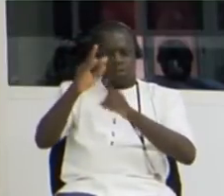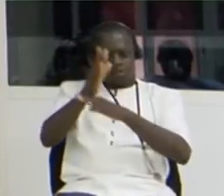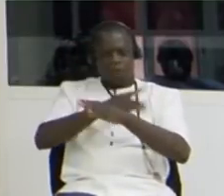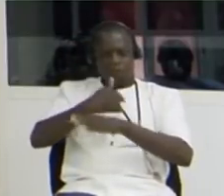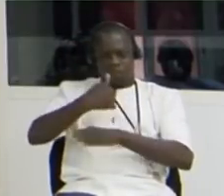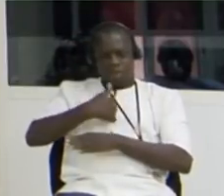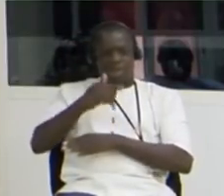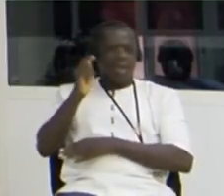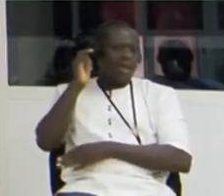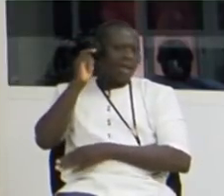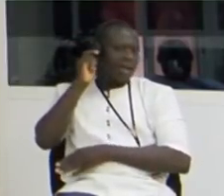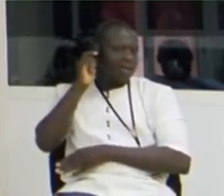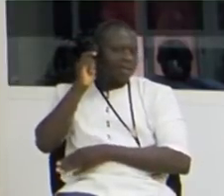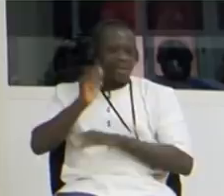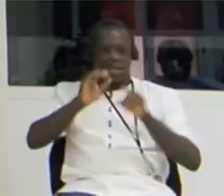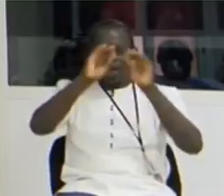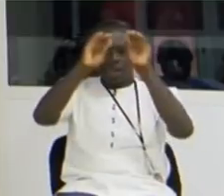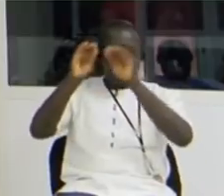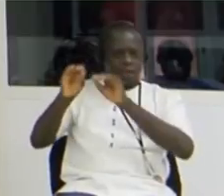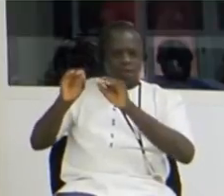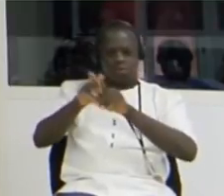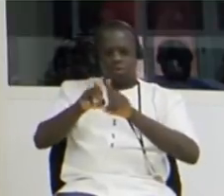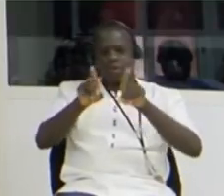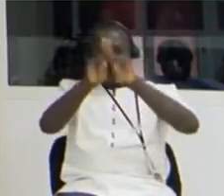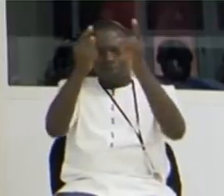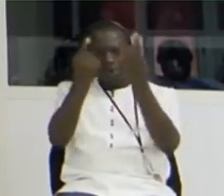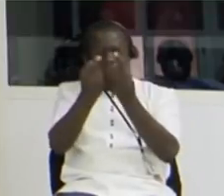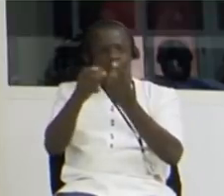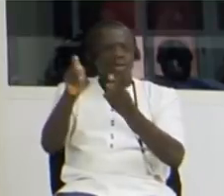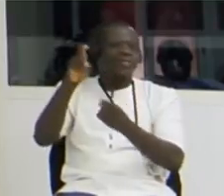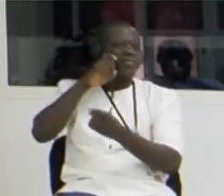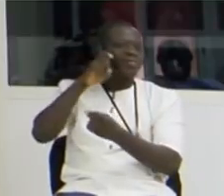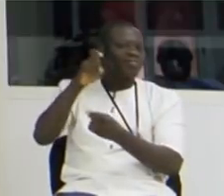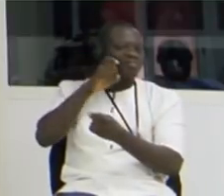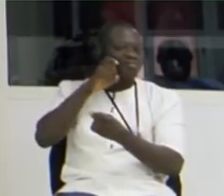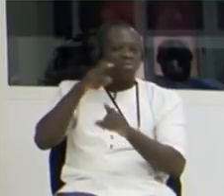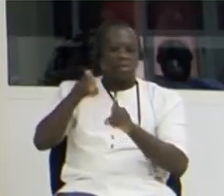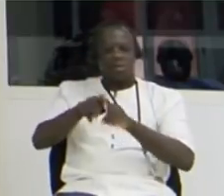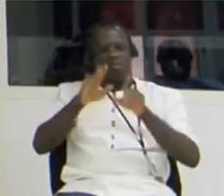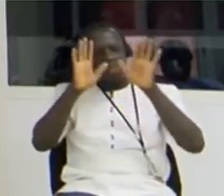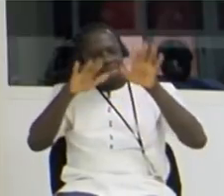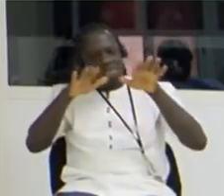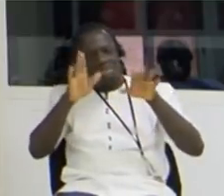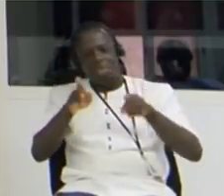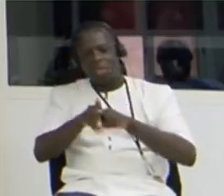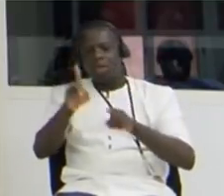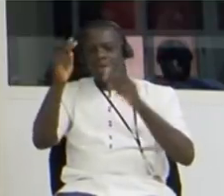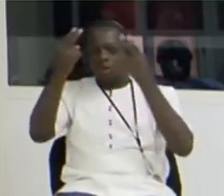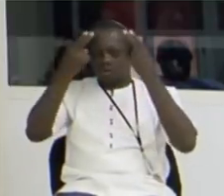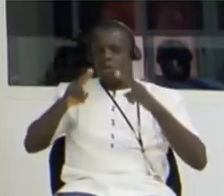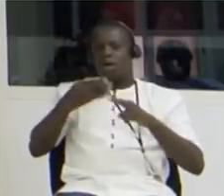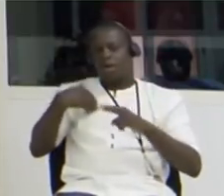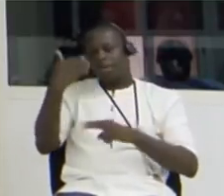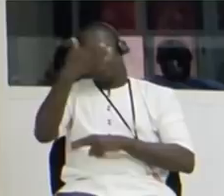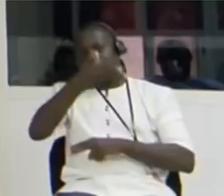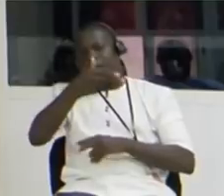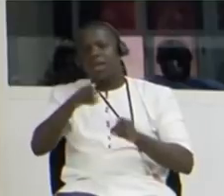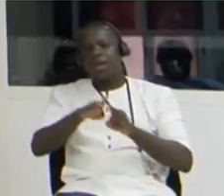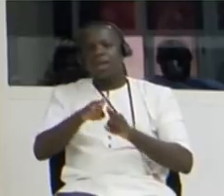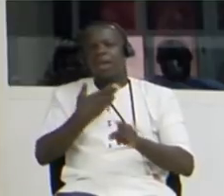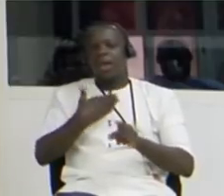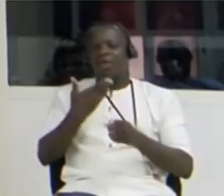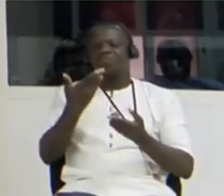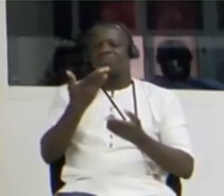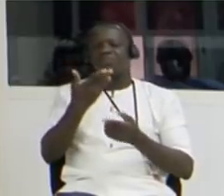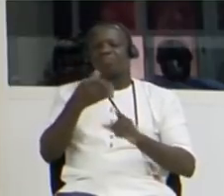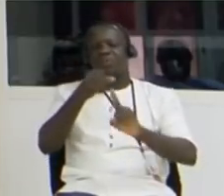Girls Education Unit then, this sexual harassment policy was developed. And then there was also the guidelines, there was